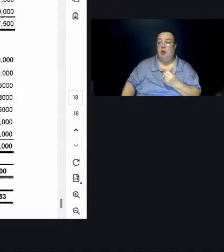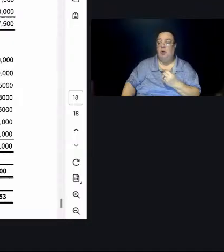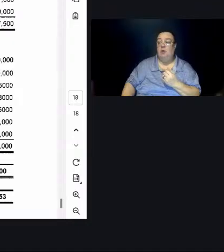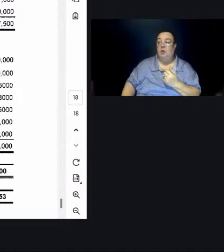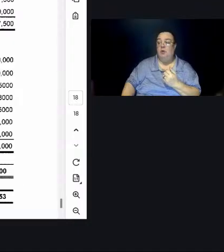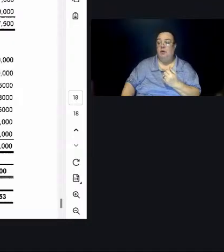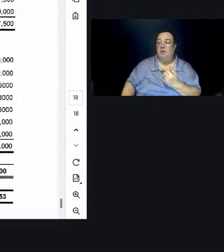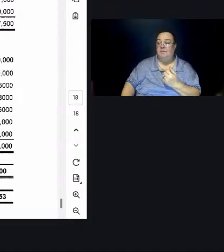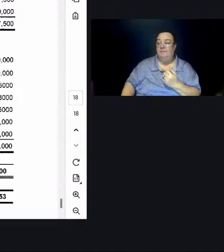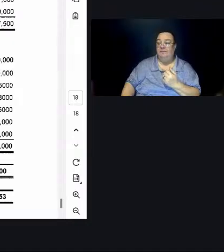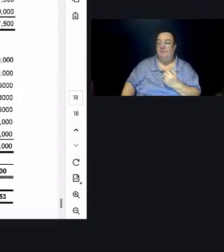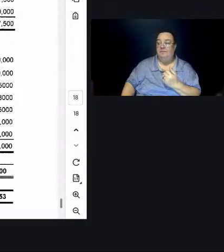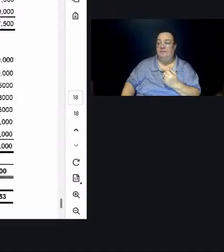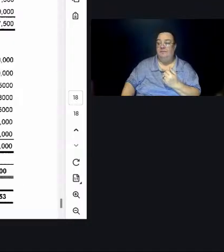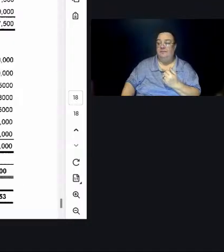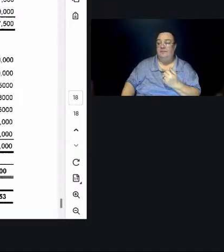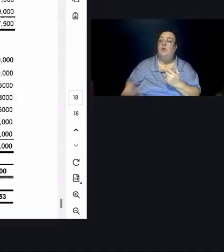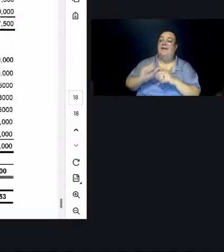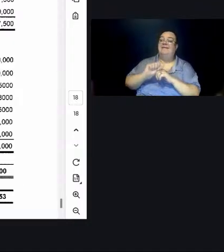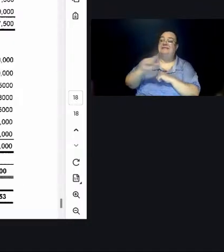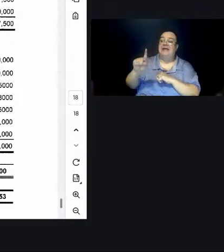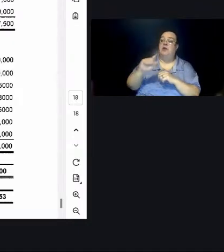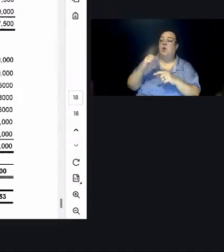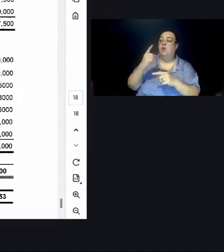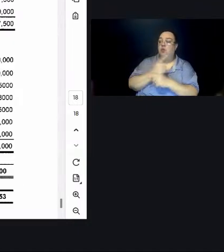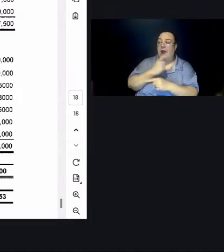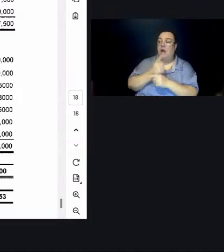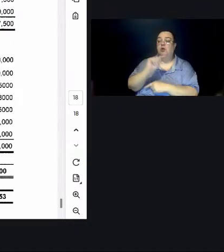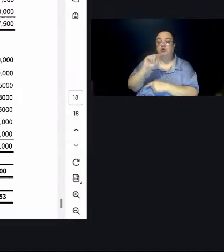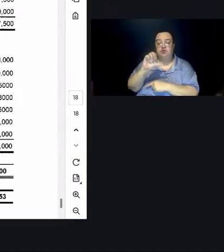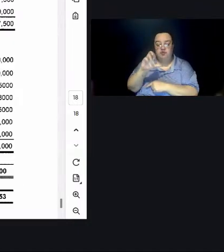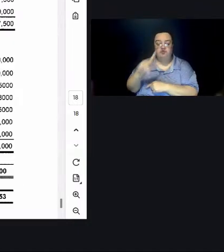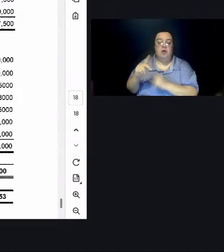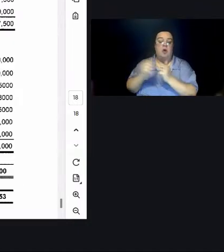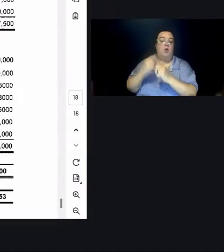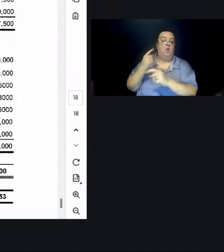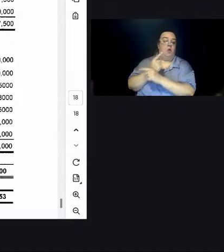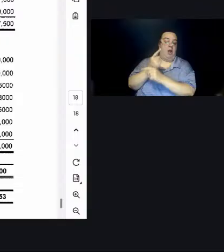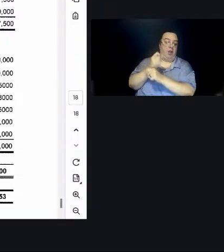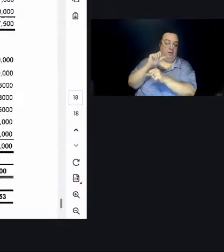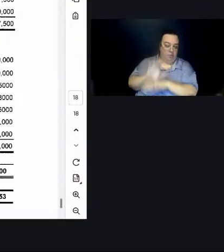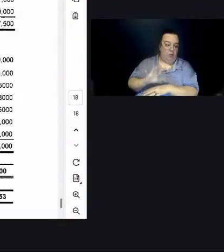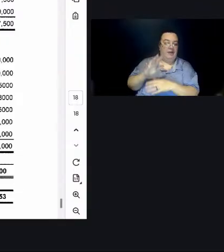second truck with regular employees on it as well to help the route go quicker.